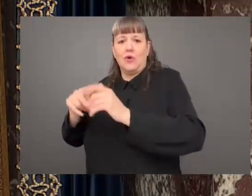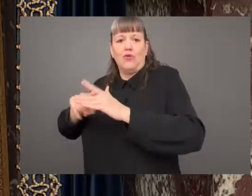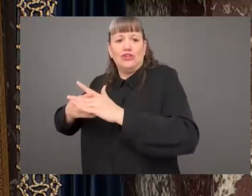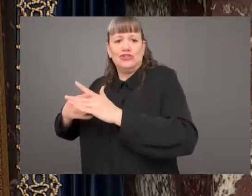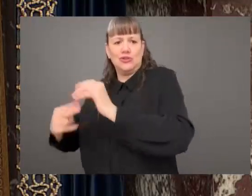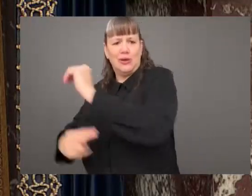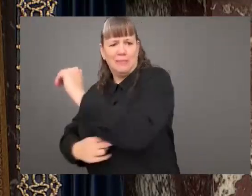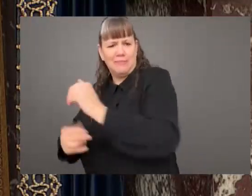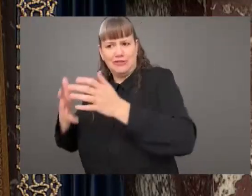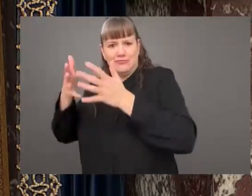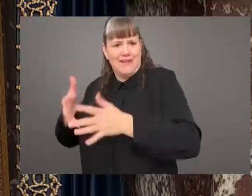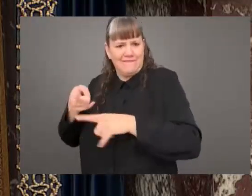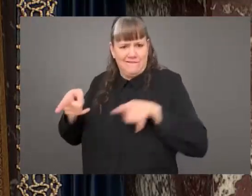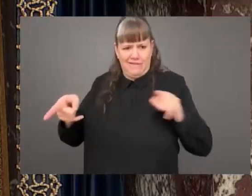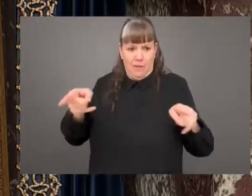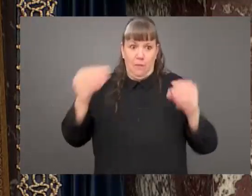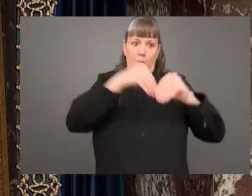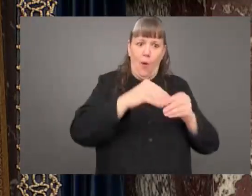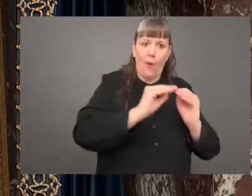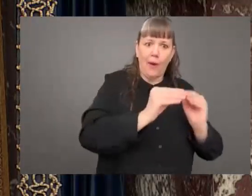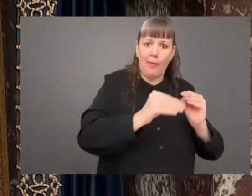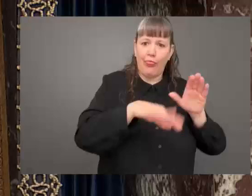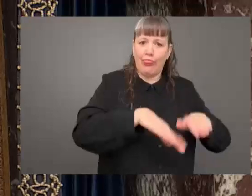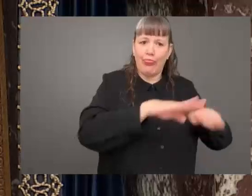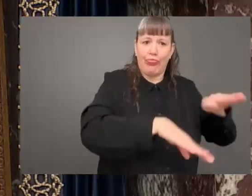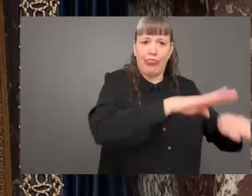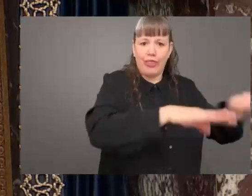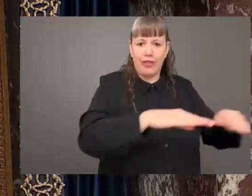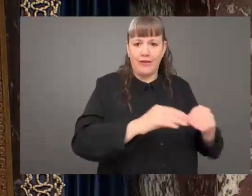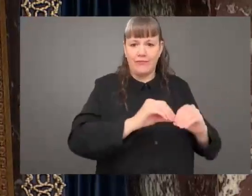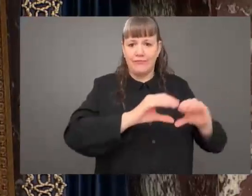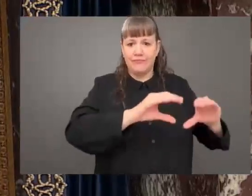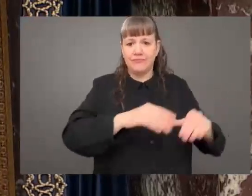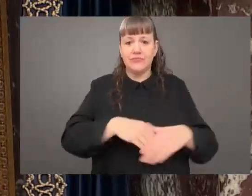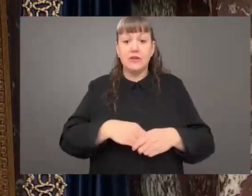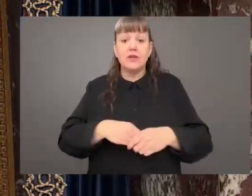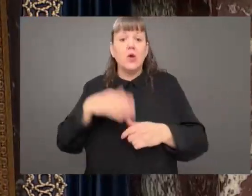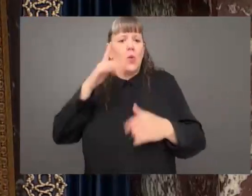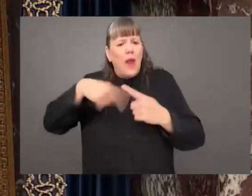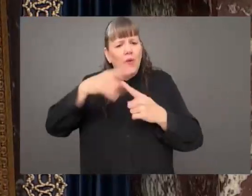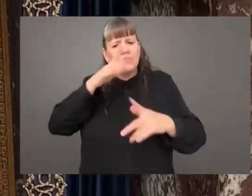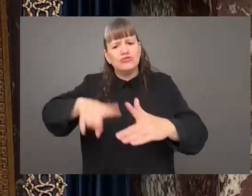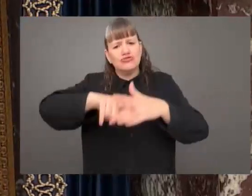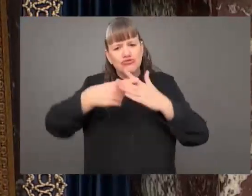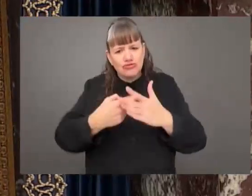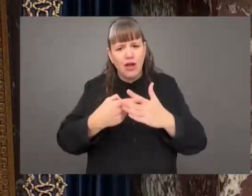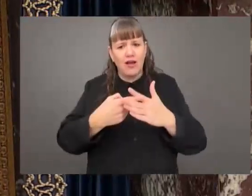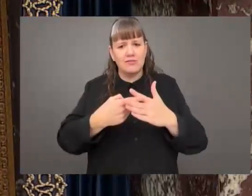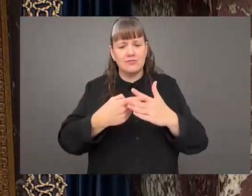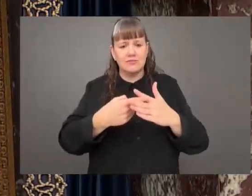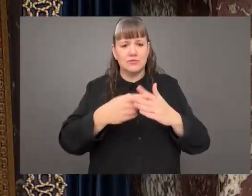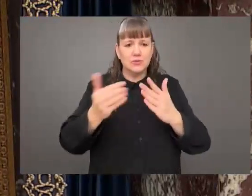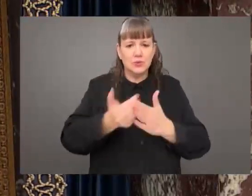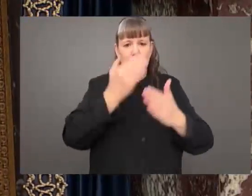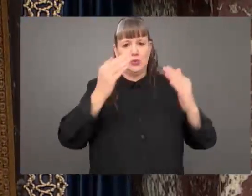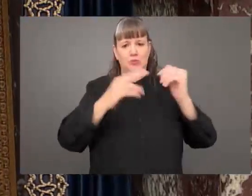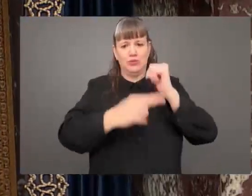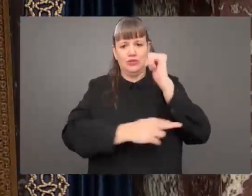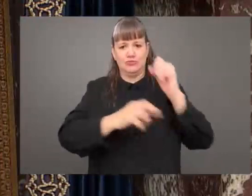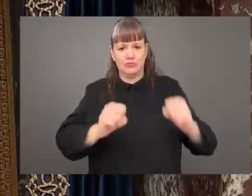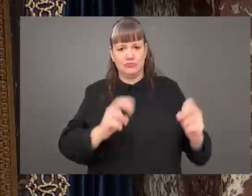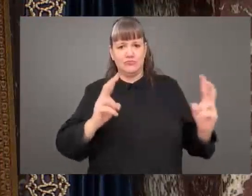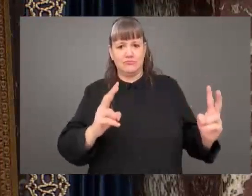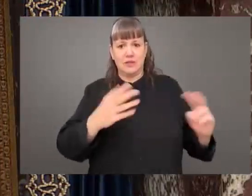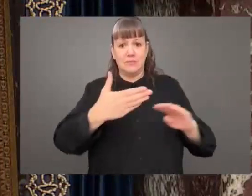4-lane bridge will begin before history repeats itself and then it could be named the Farney Bridge is falling down?